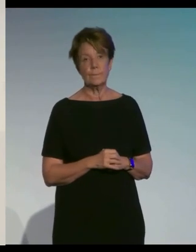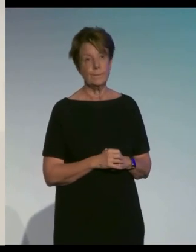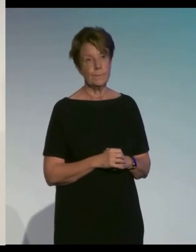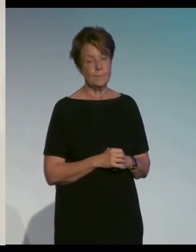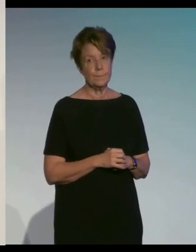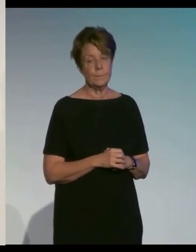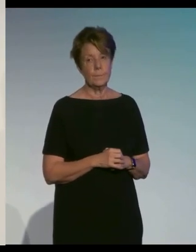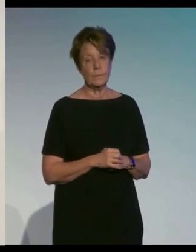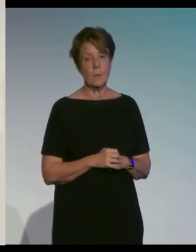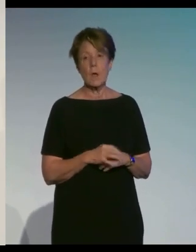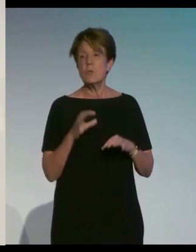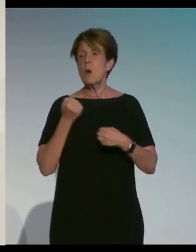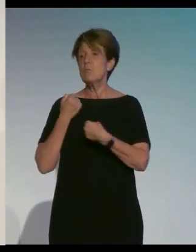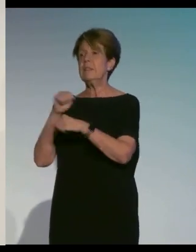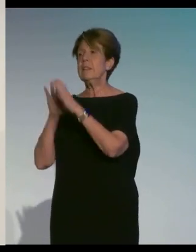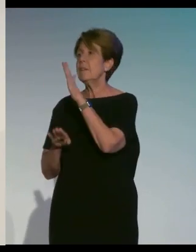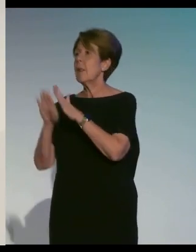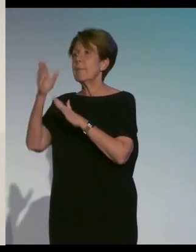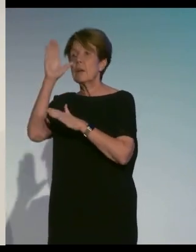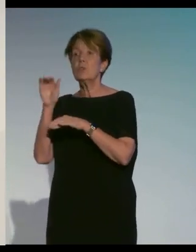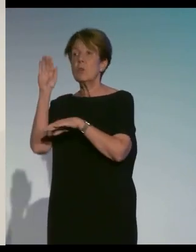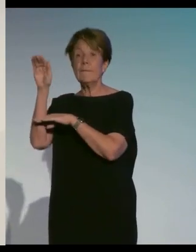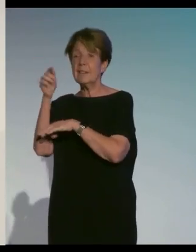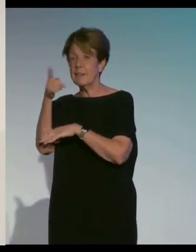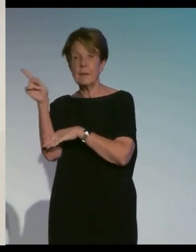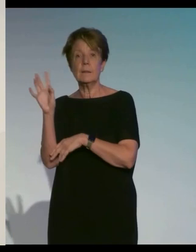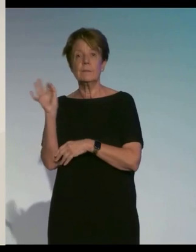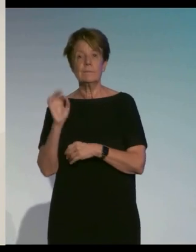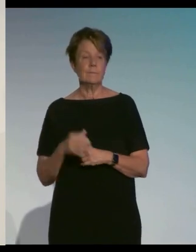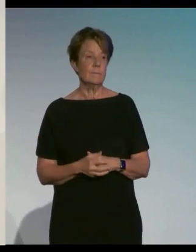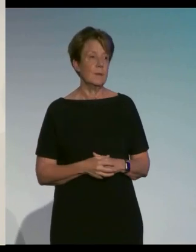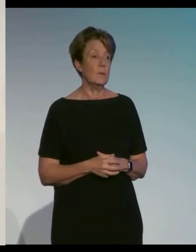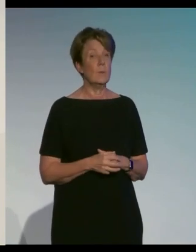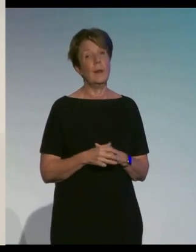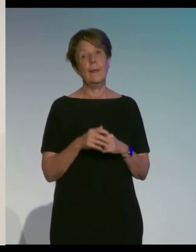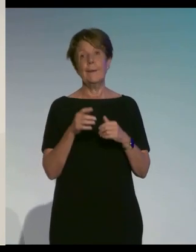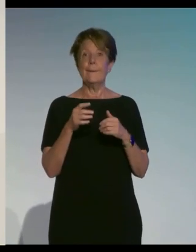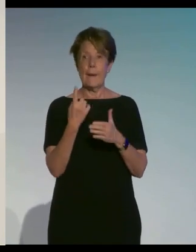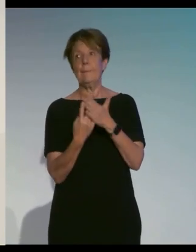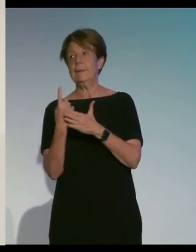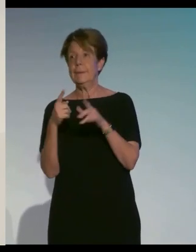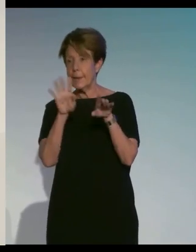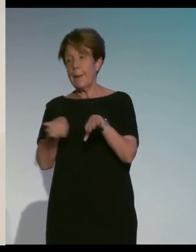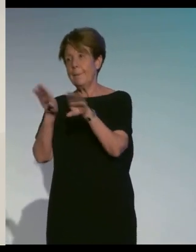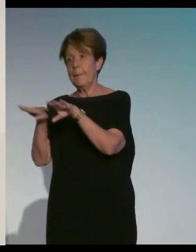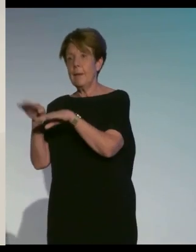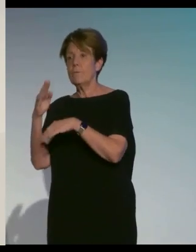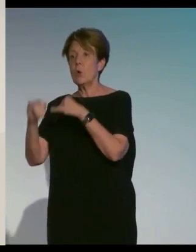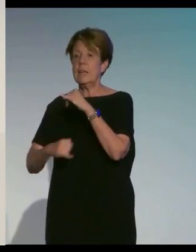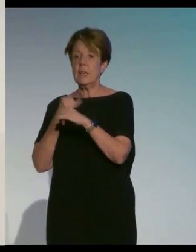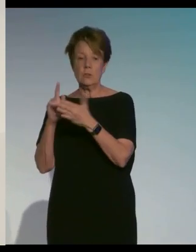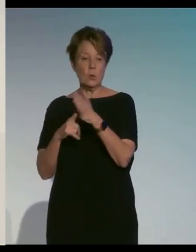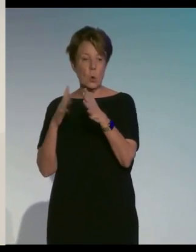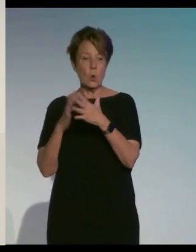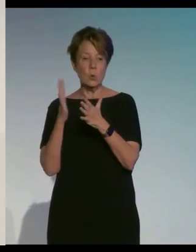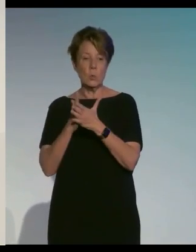many developed countries overseas. In fact, it's boringly common for international law to be brought